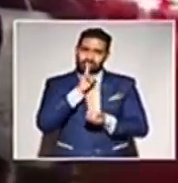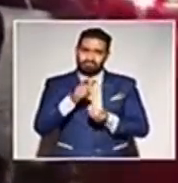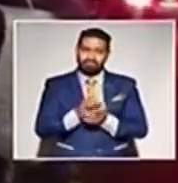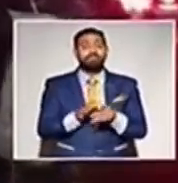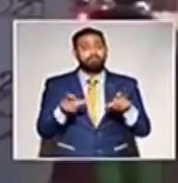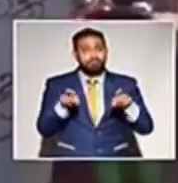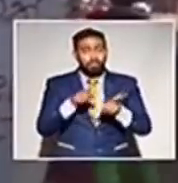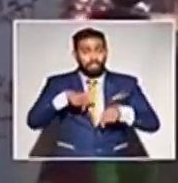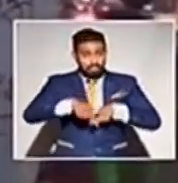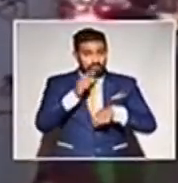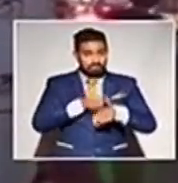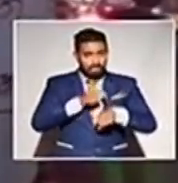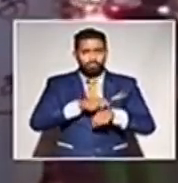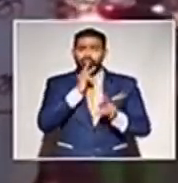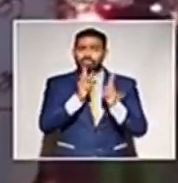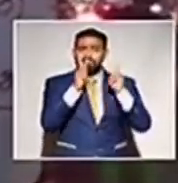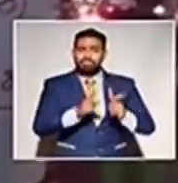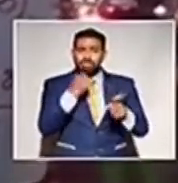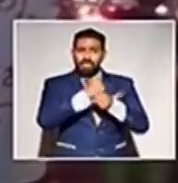of governance.